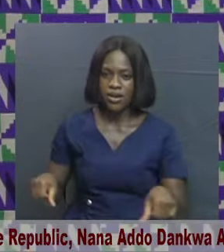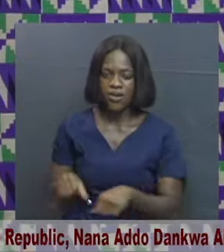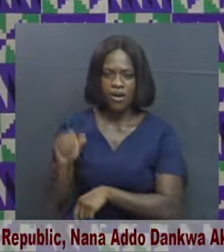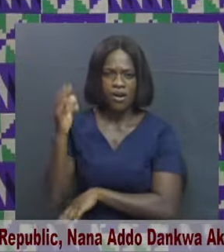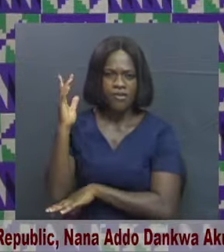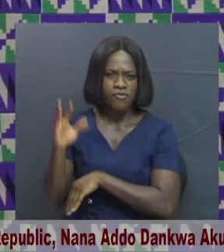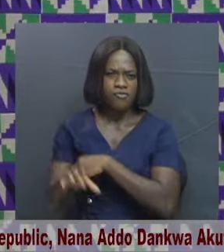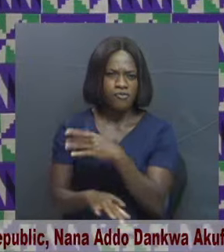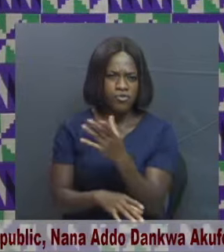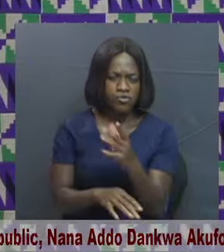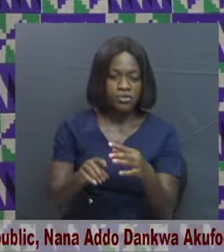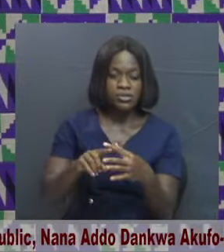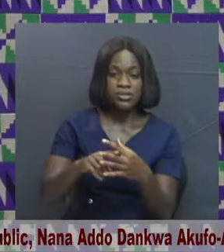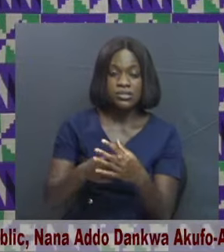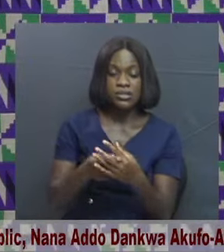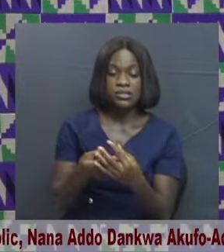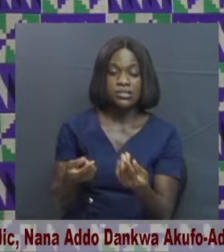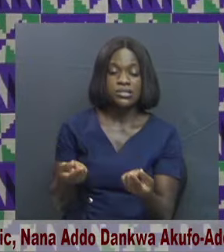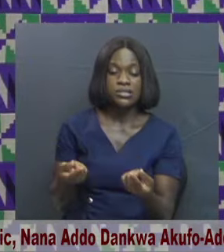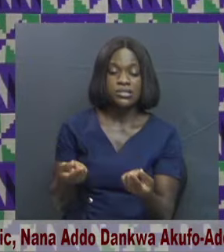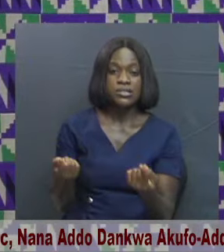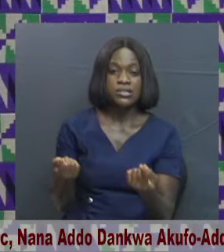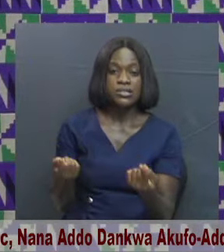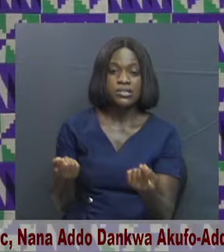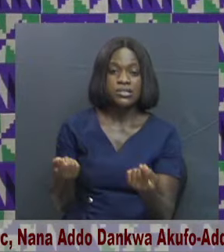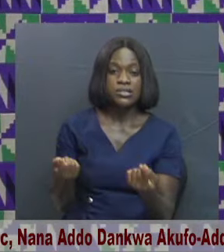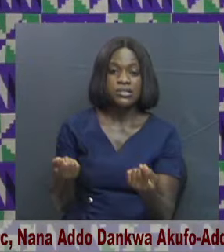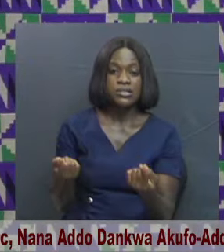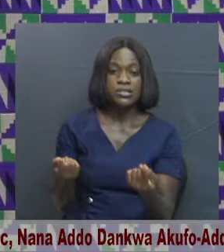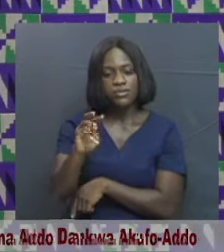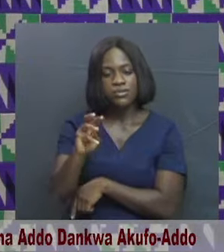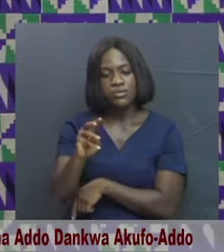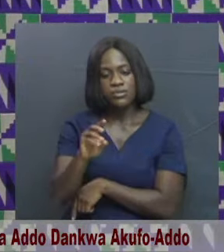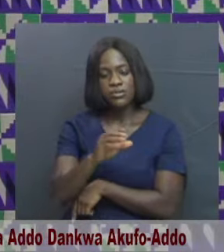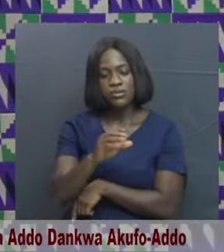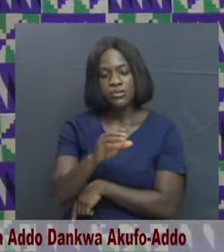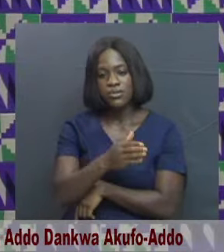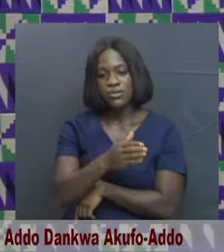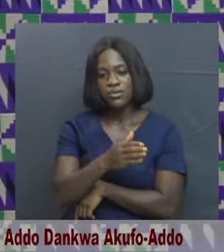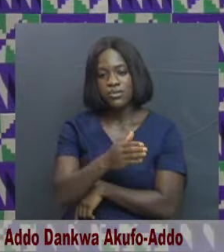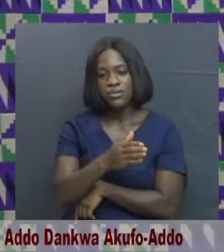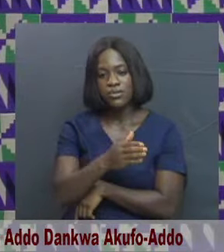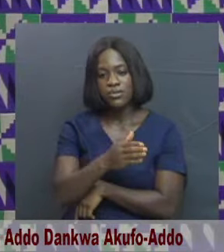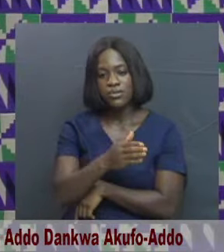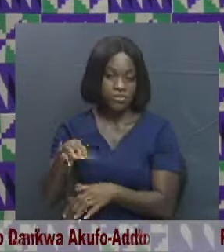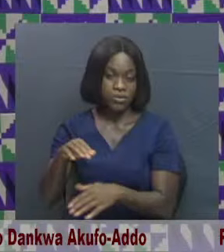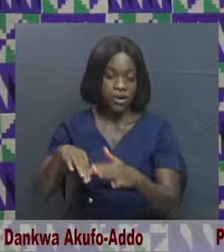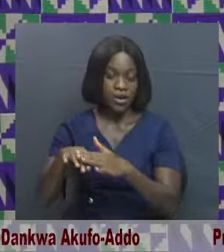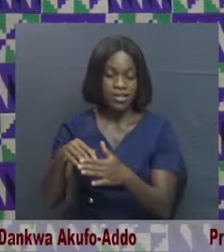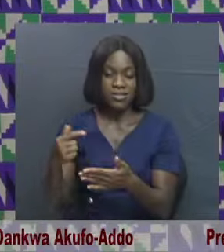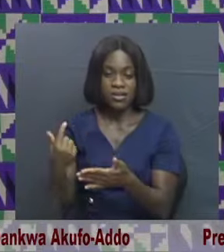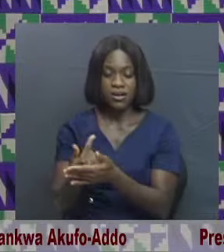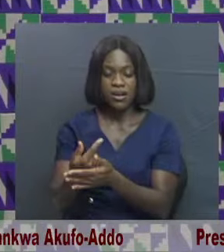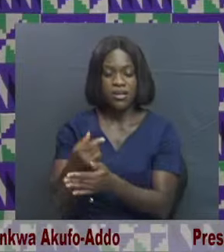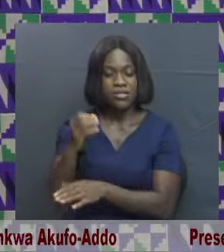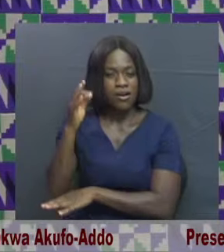have been cultivated between 2017 and 2022 under the Ghana Forest Plantation